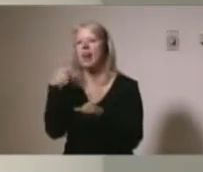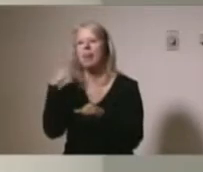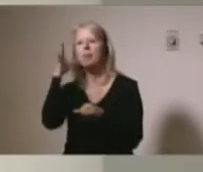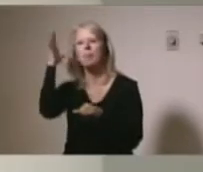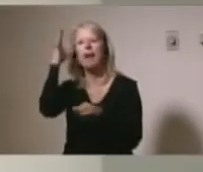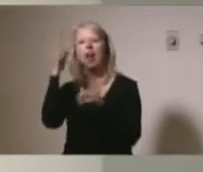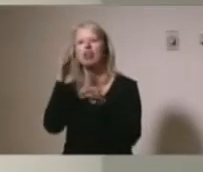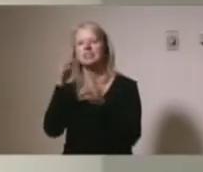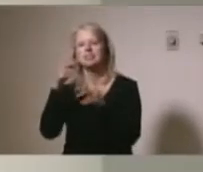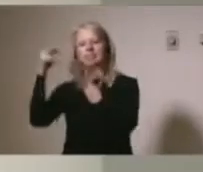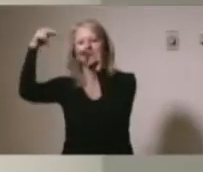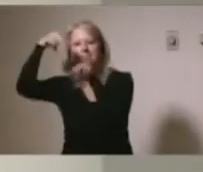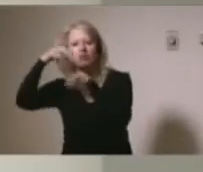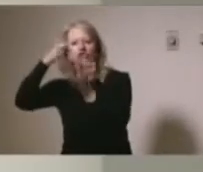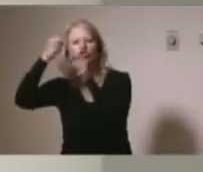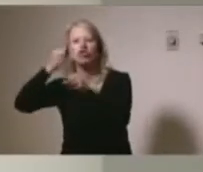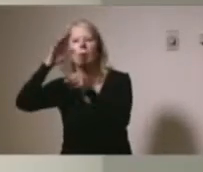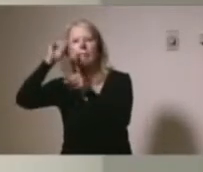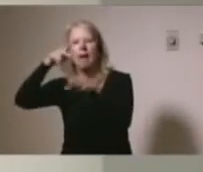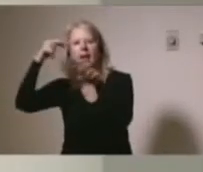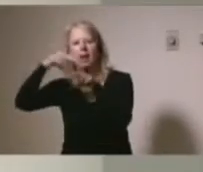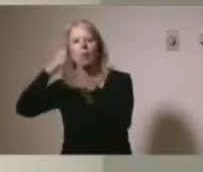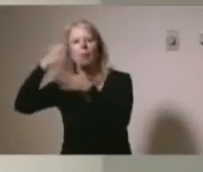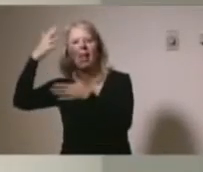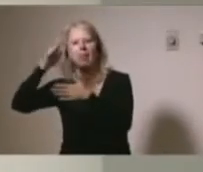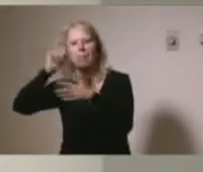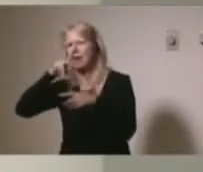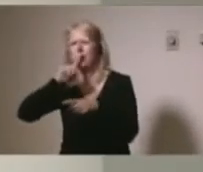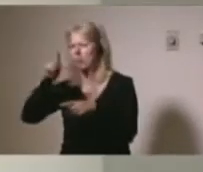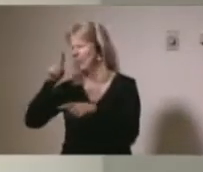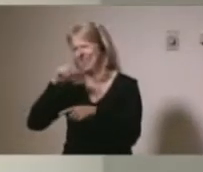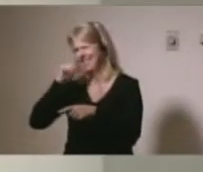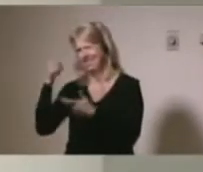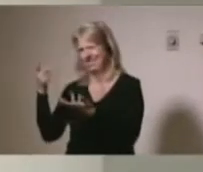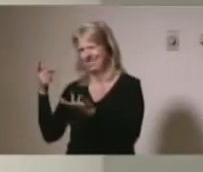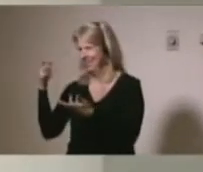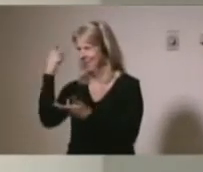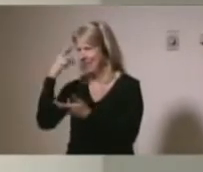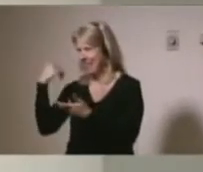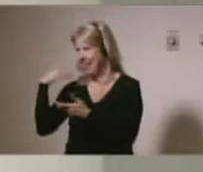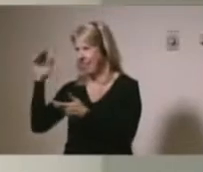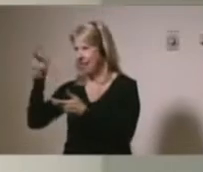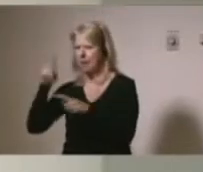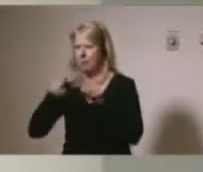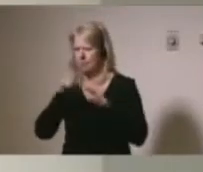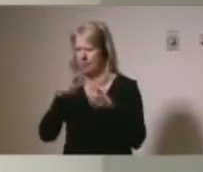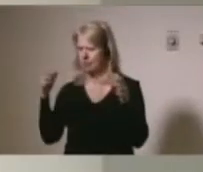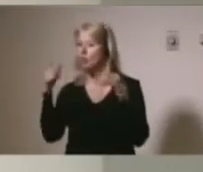a wealthy overseas bank, and it had nothing to do with the bank itself. It was just New Zealand Post.